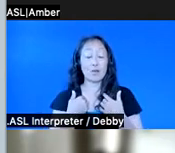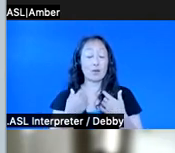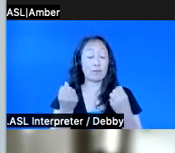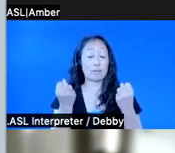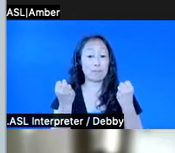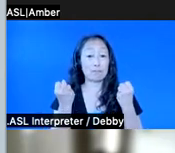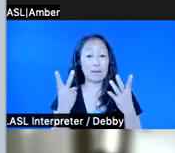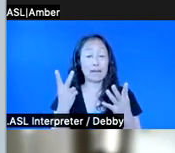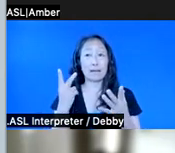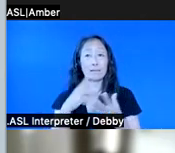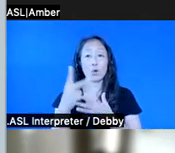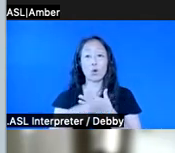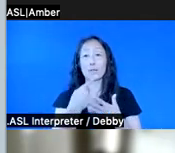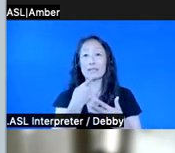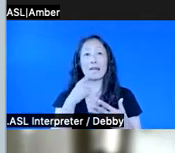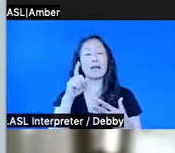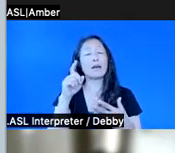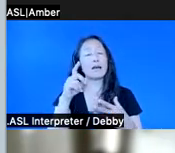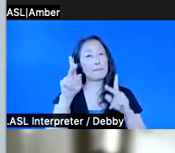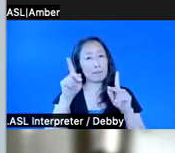be sober to access services.